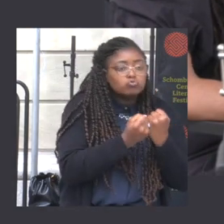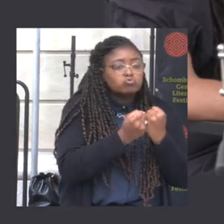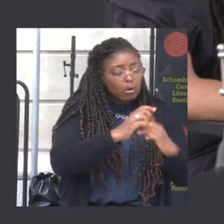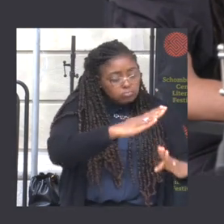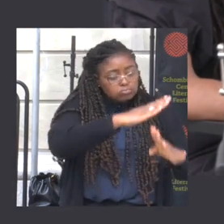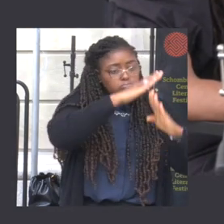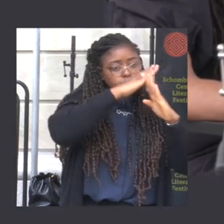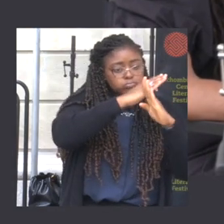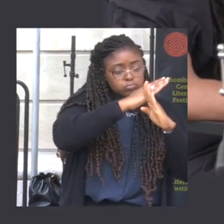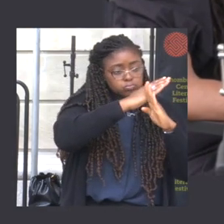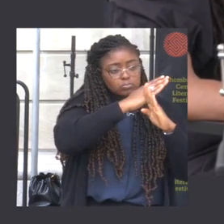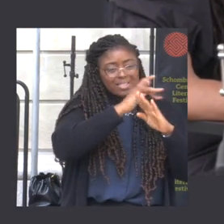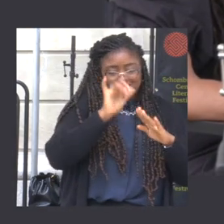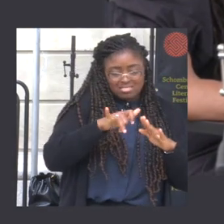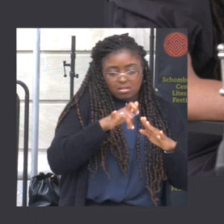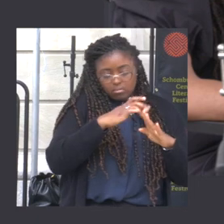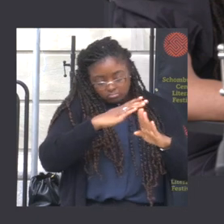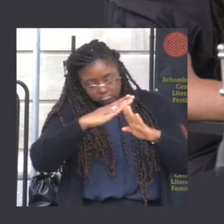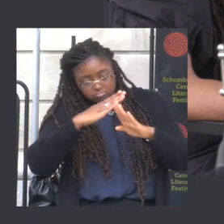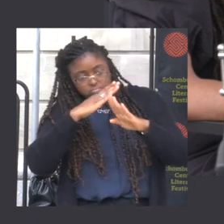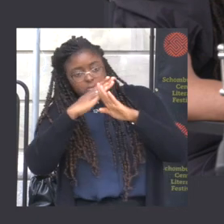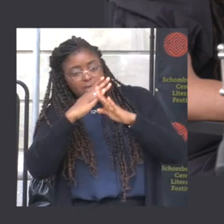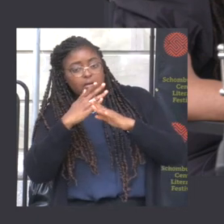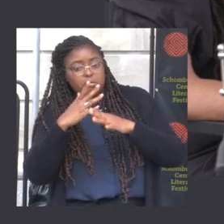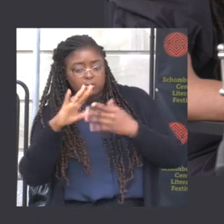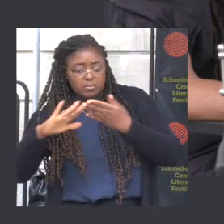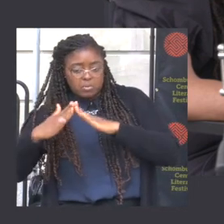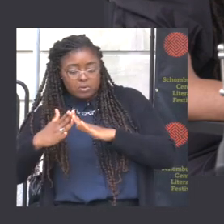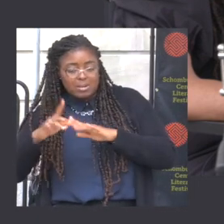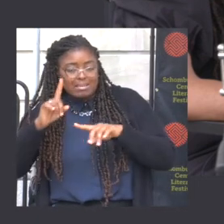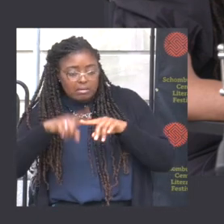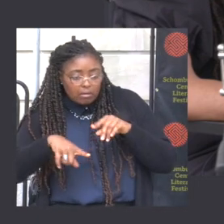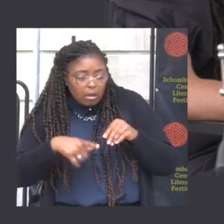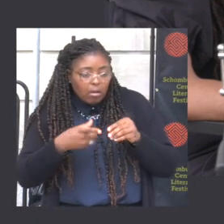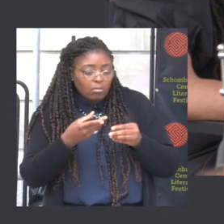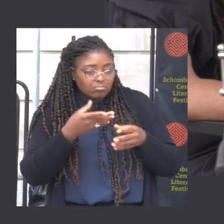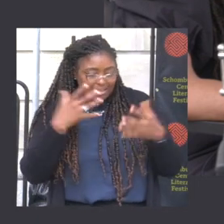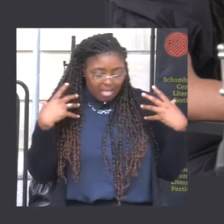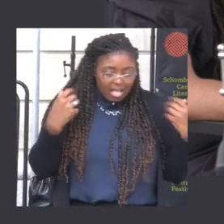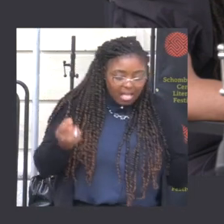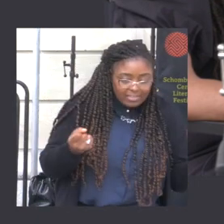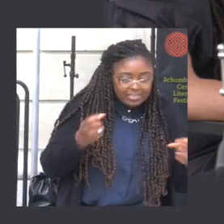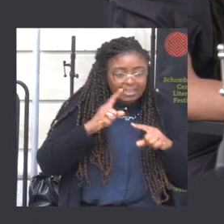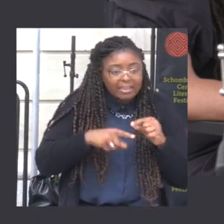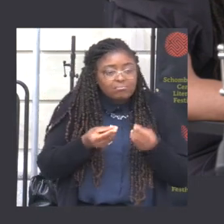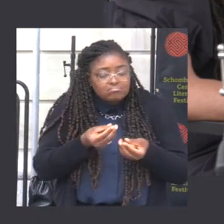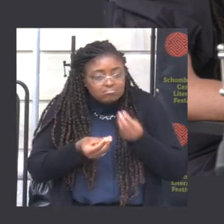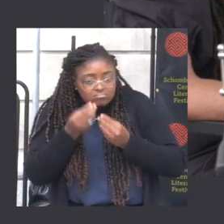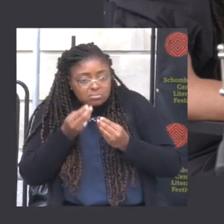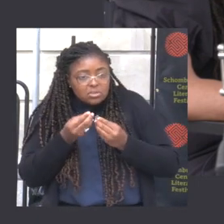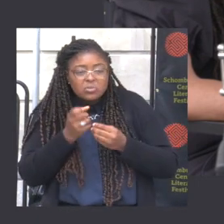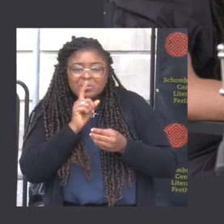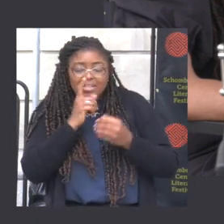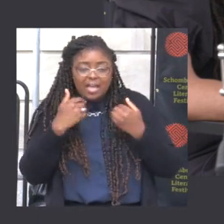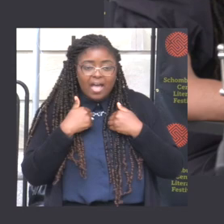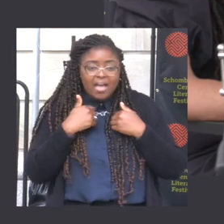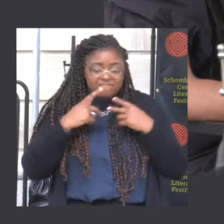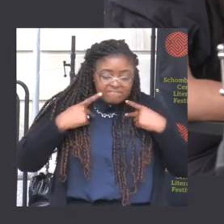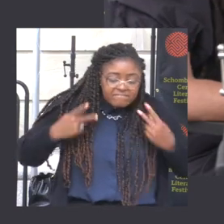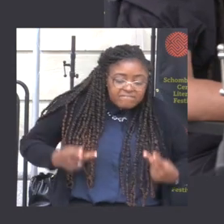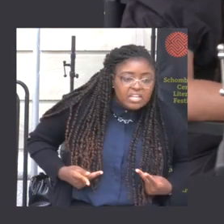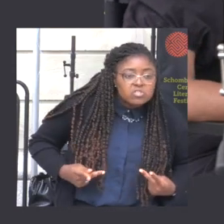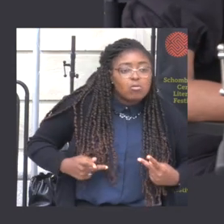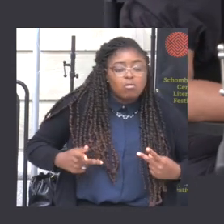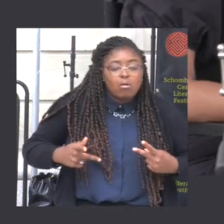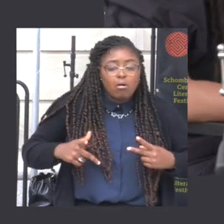from being healthy and fed and taken care of. They're physical, they're economic, they're geographic barriers that prevent folks from